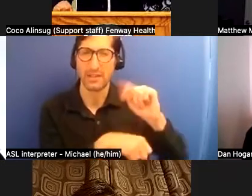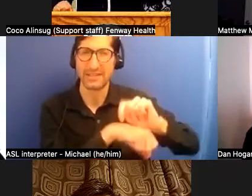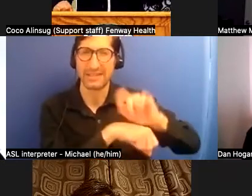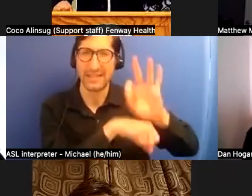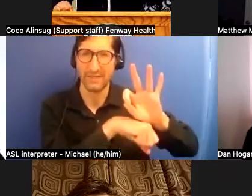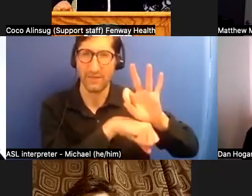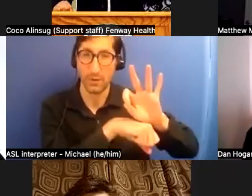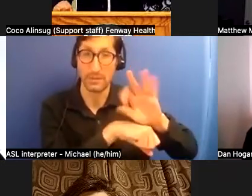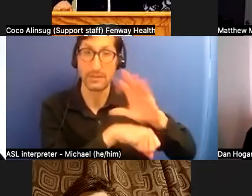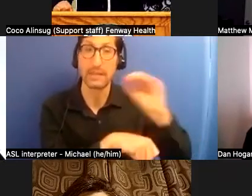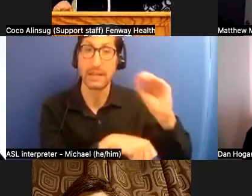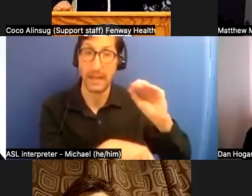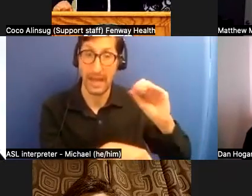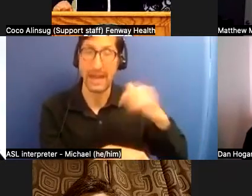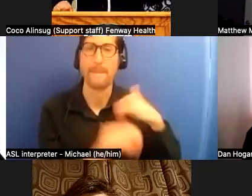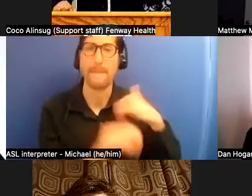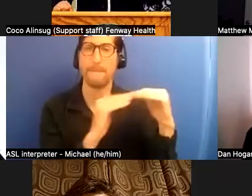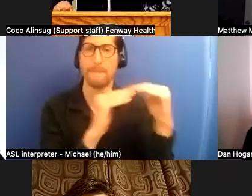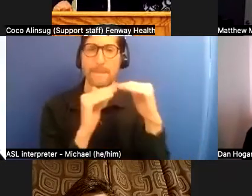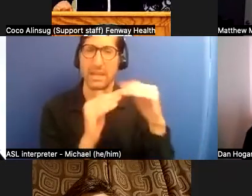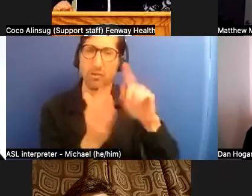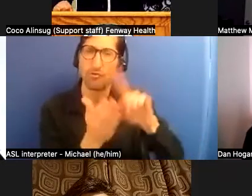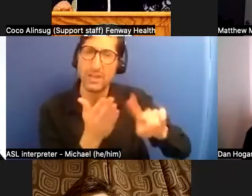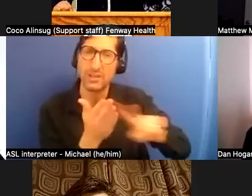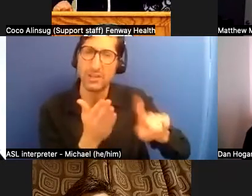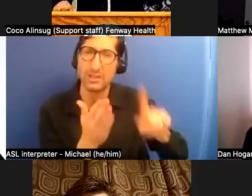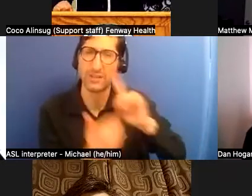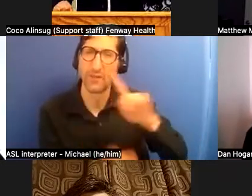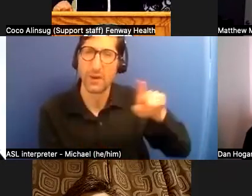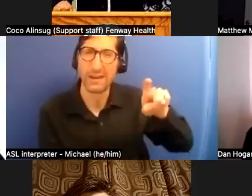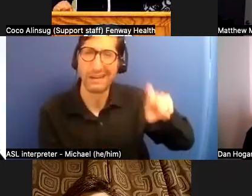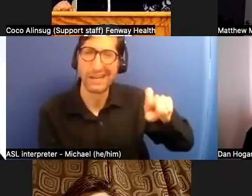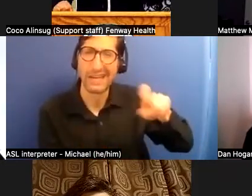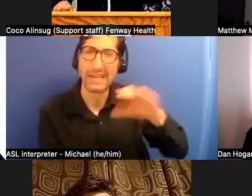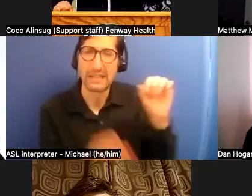was also a peer researcher for the Needs and Feasibility Report.